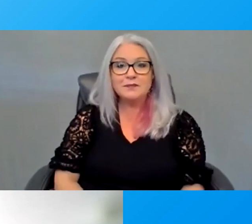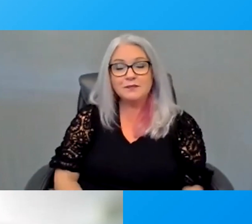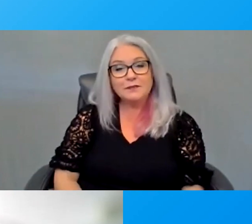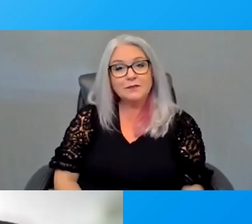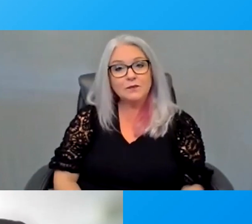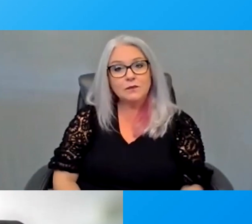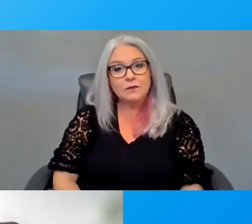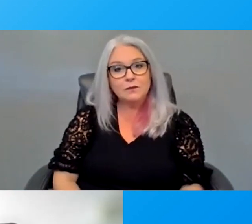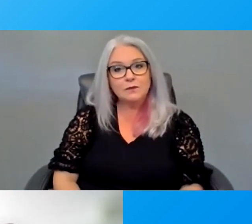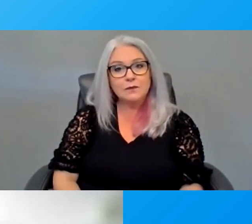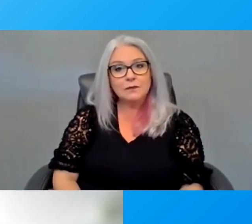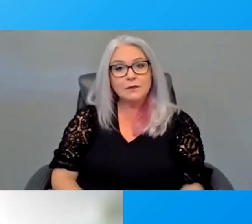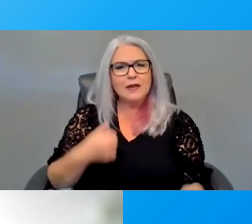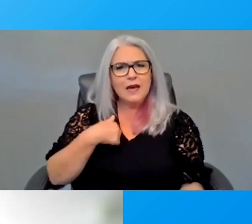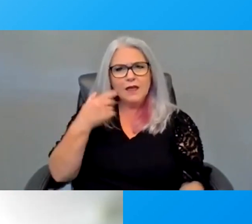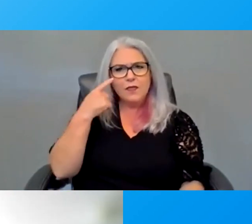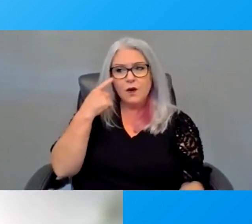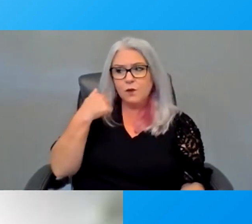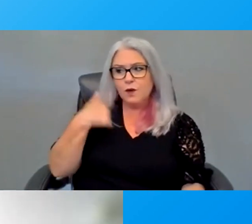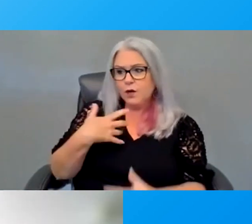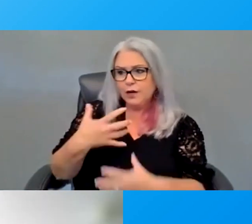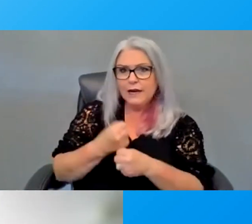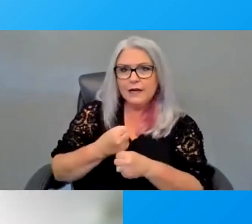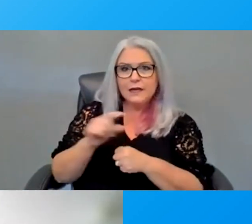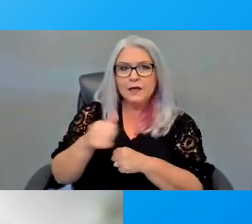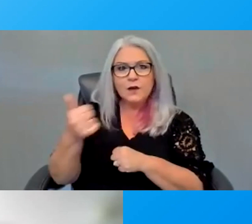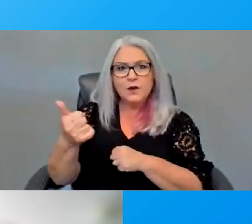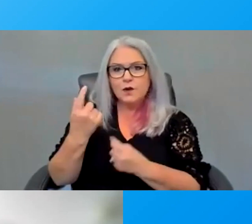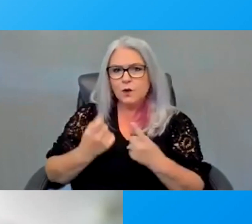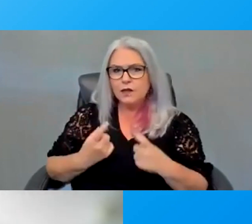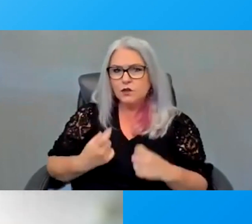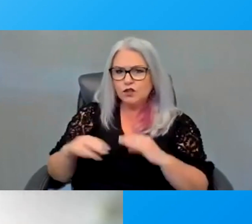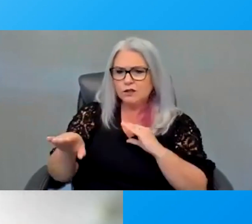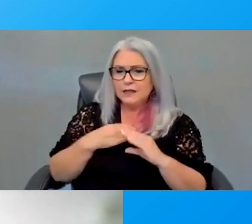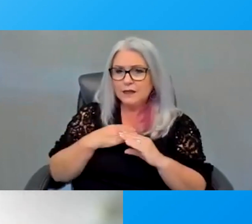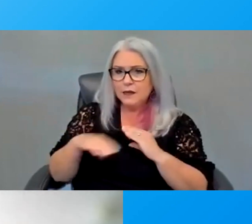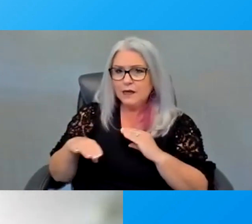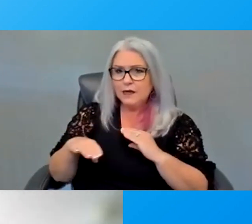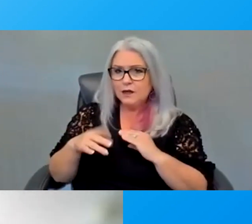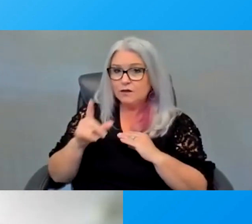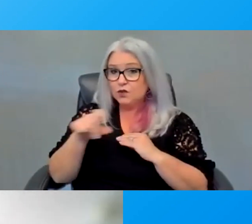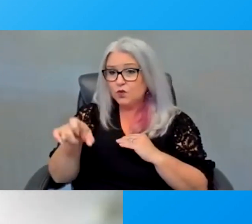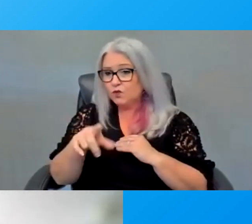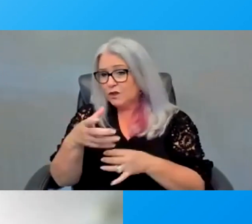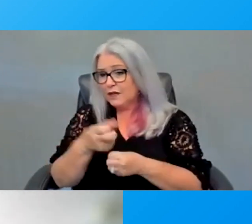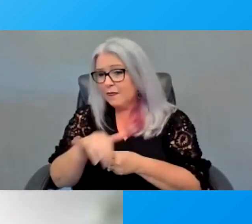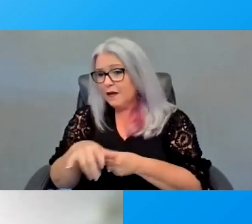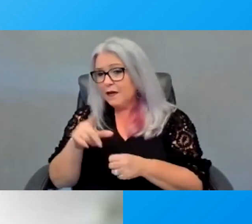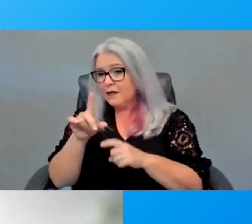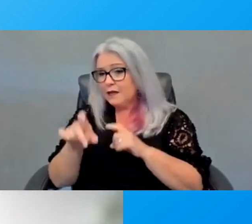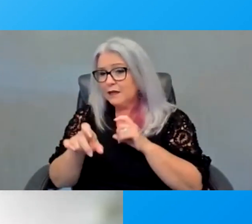I know we were expecting another question by email, but I haven't received it. Has anyone else received that question by email?